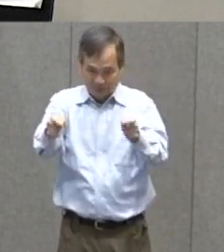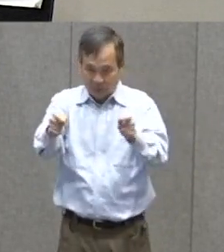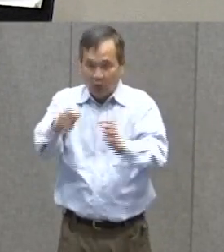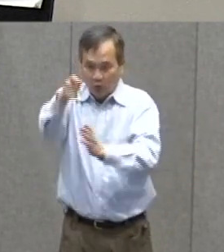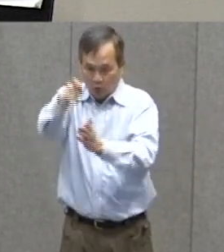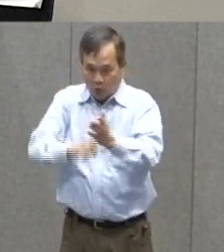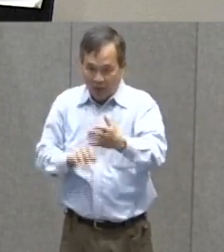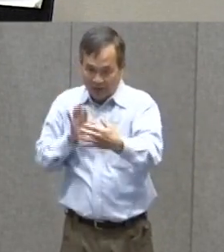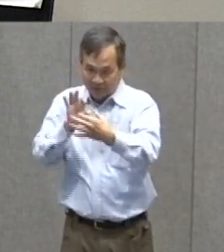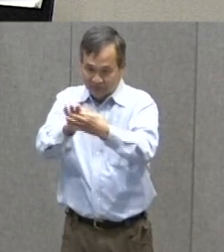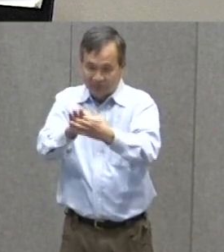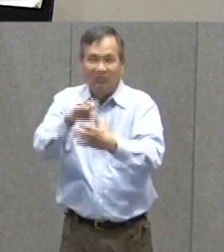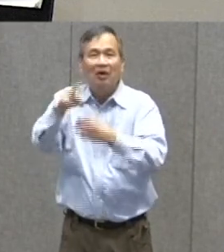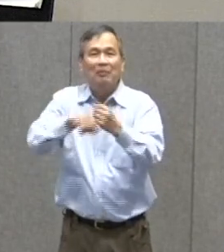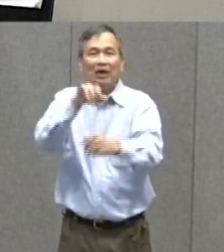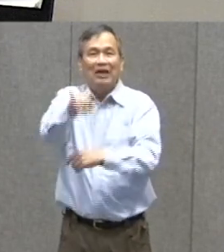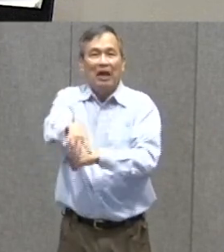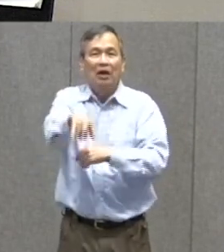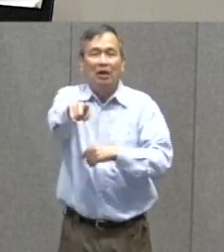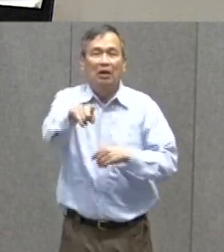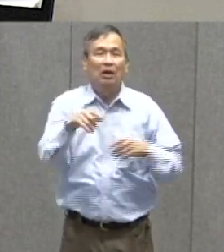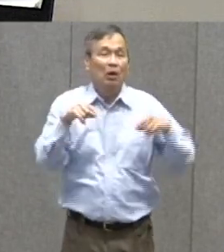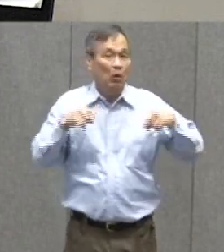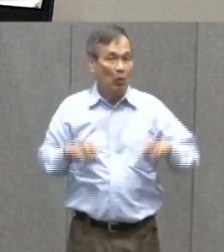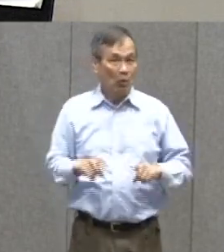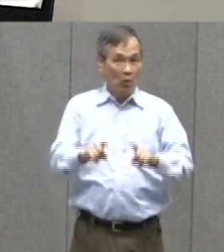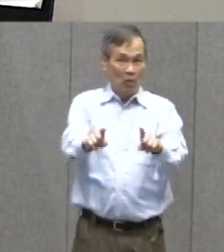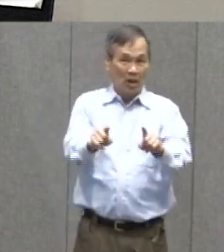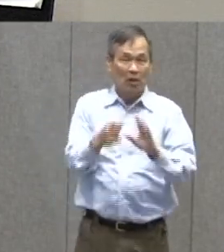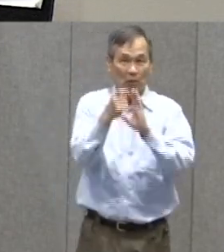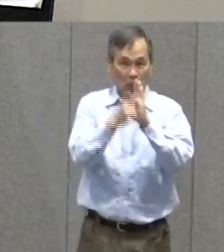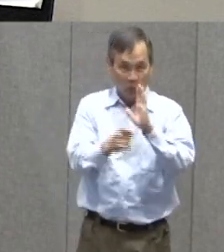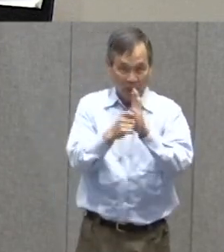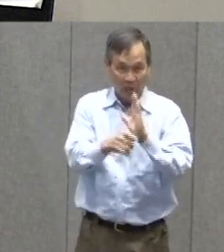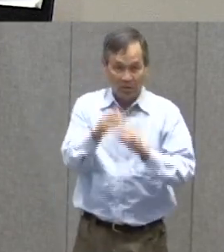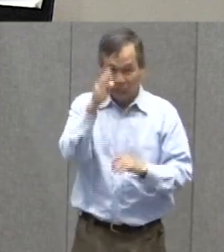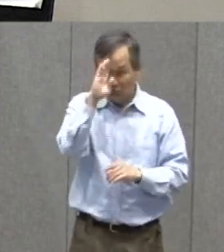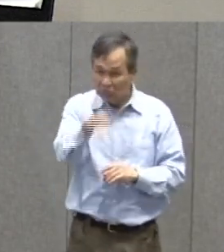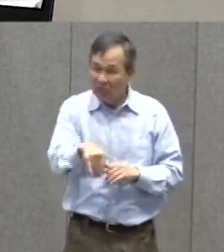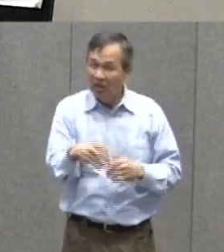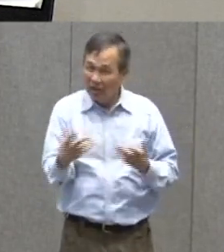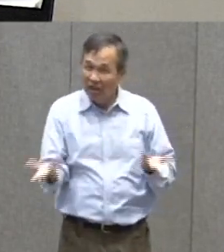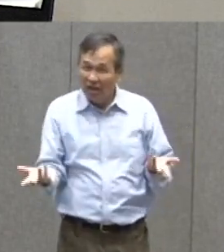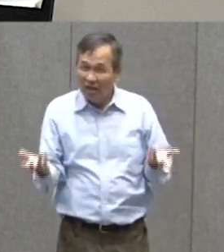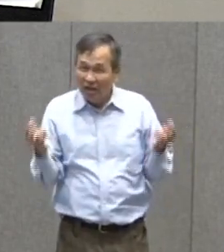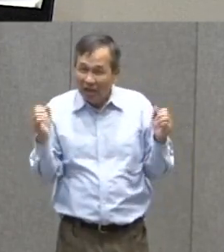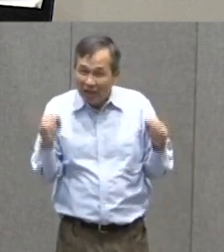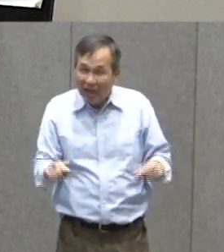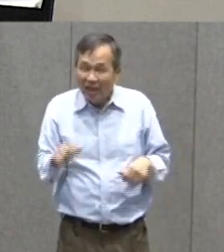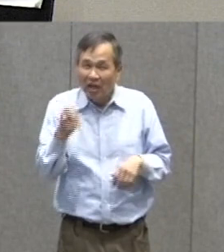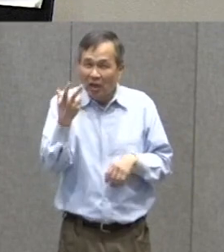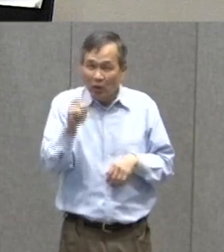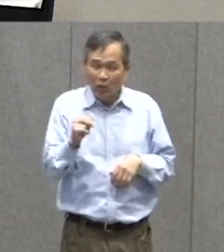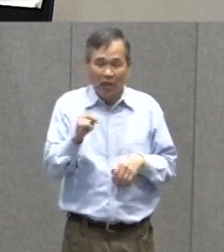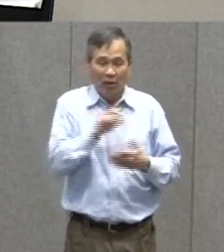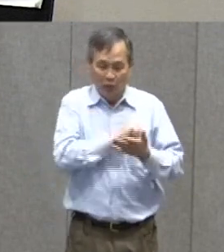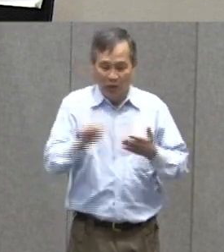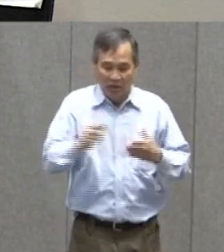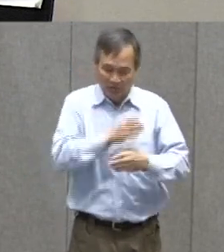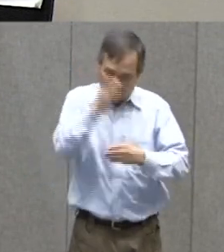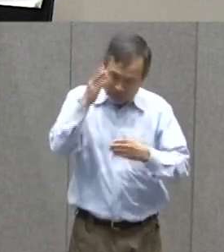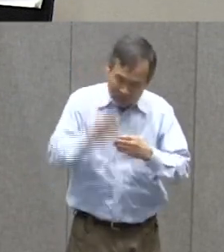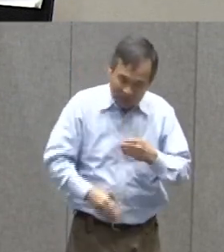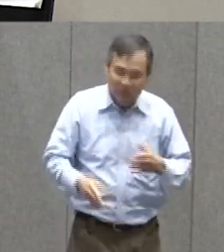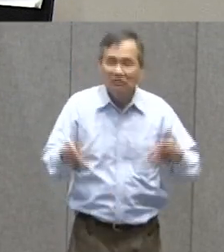it. As you are writing, I'm going to tell you that you can definitely, once you are done with this, you can